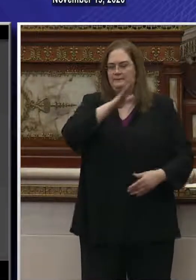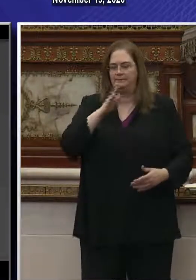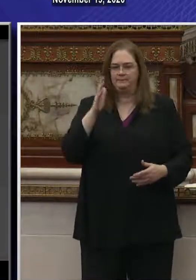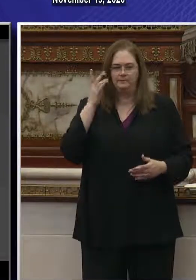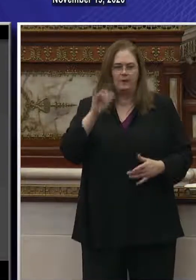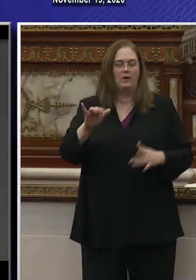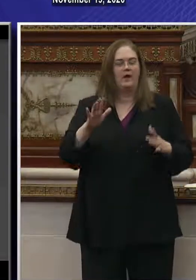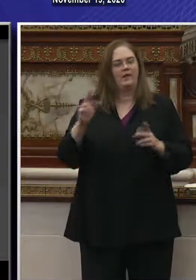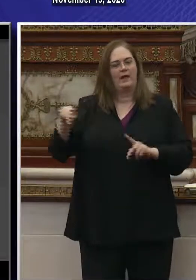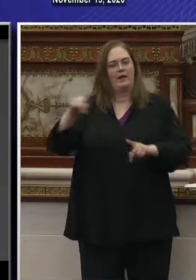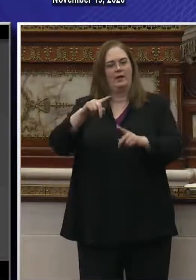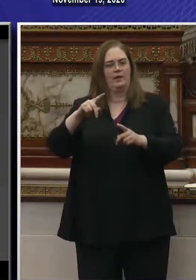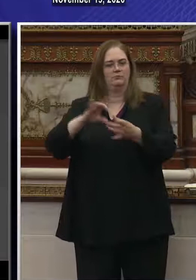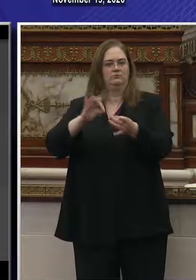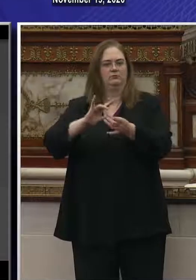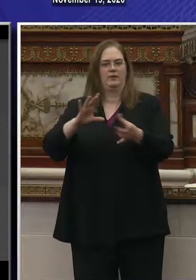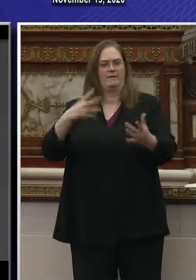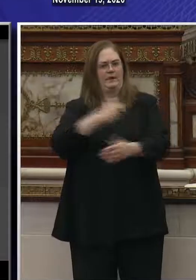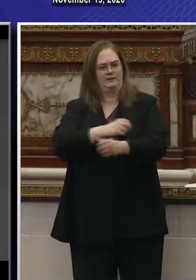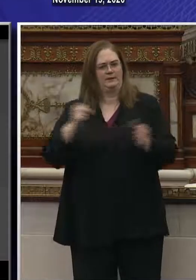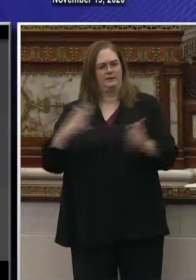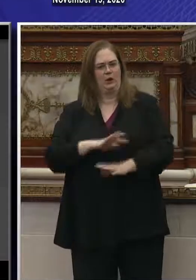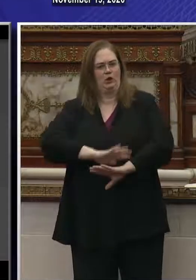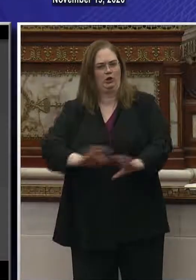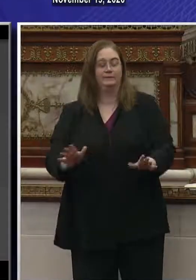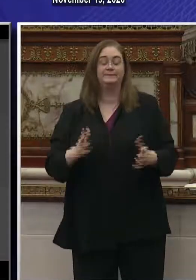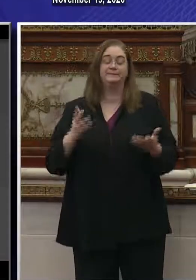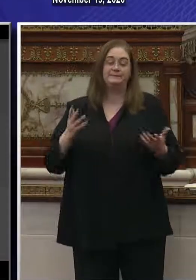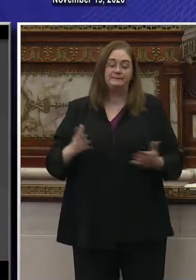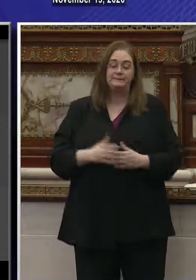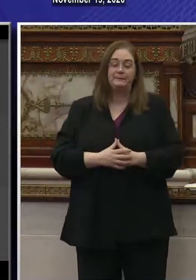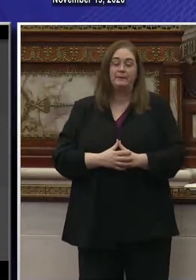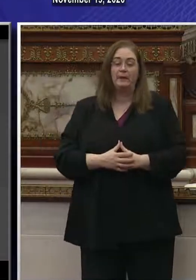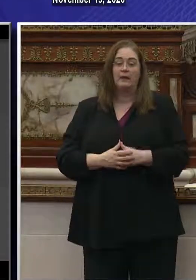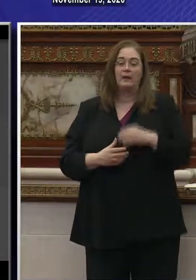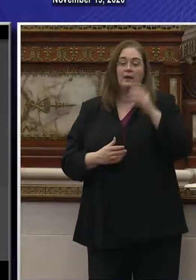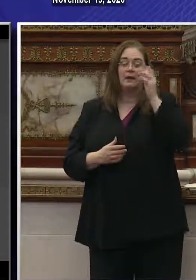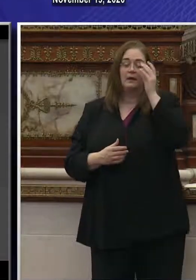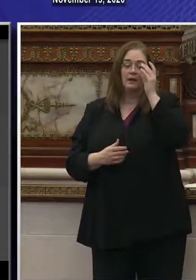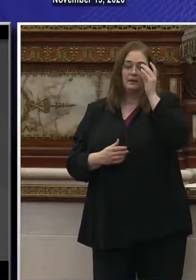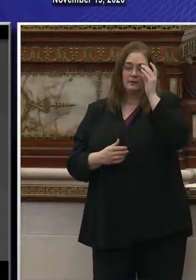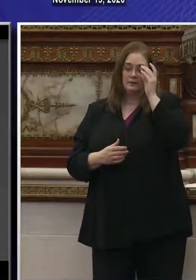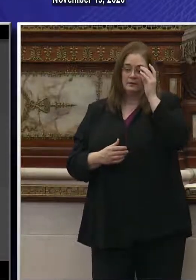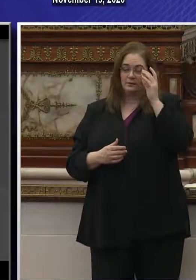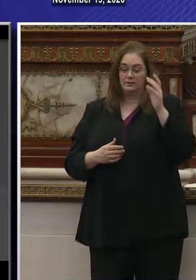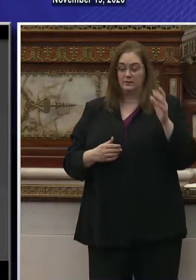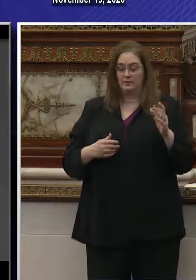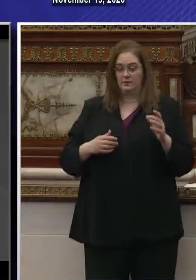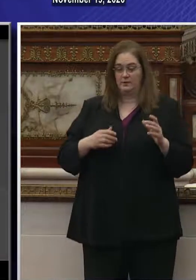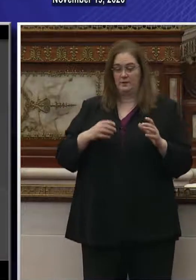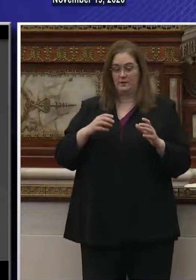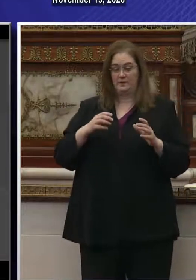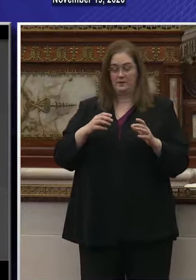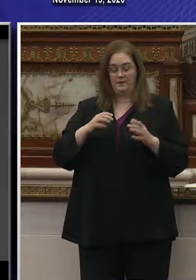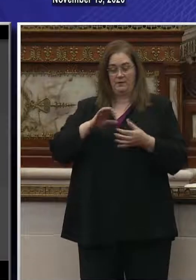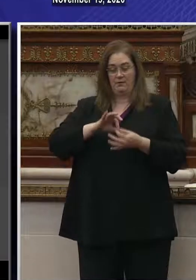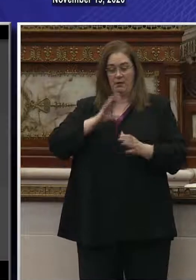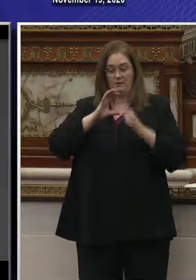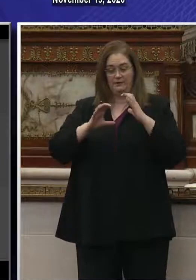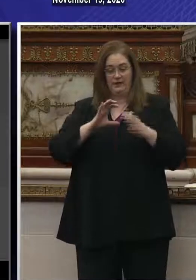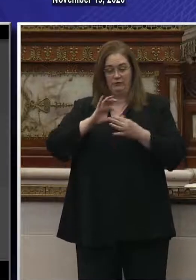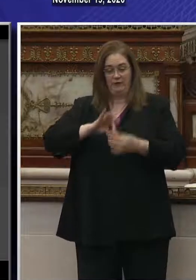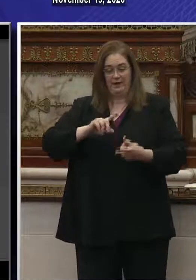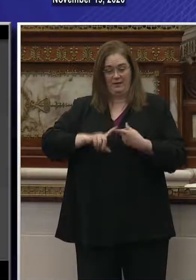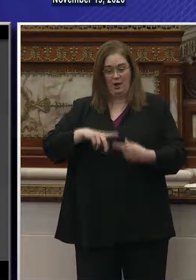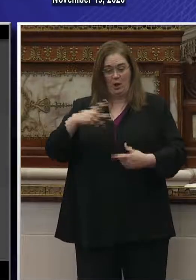us believe that vaccines are scary. The conversation we've had around COVID in